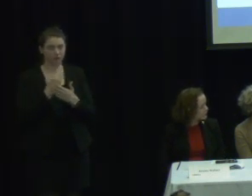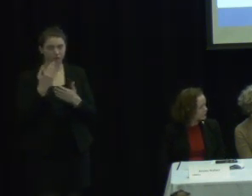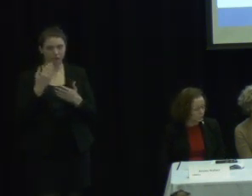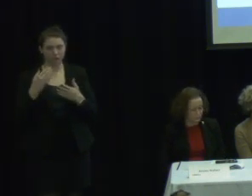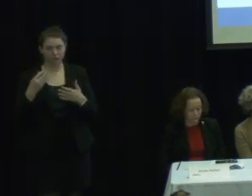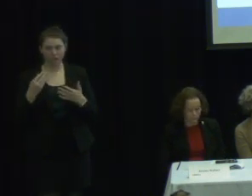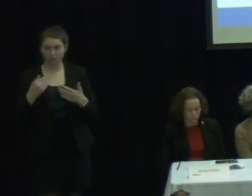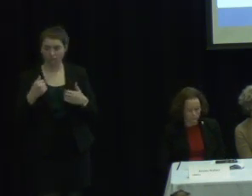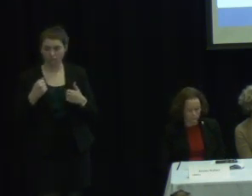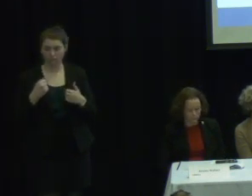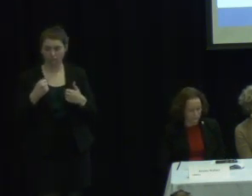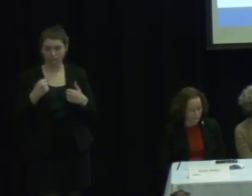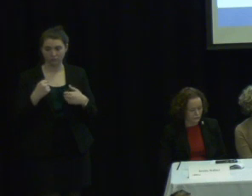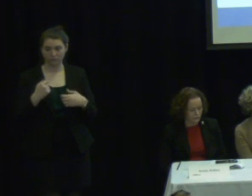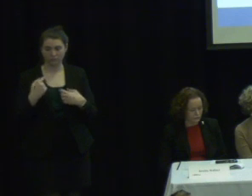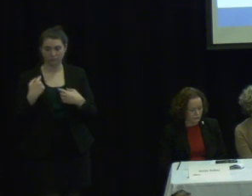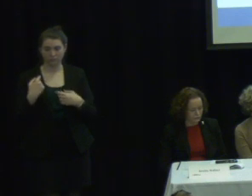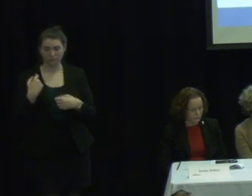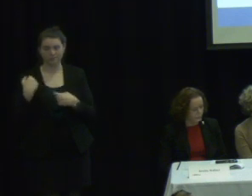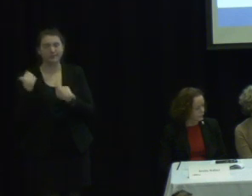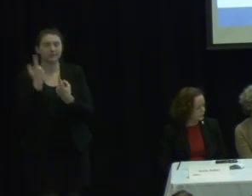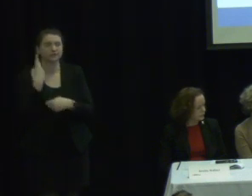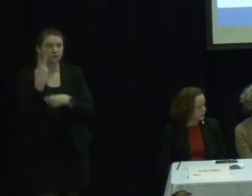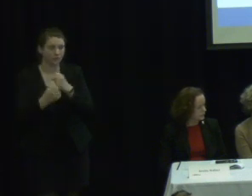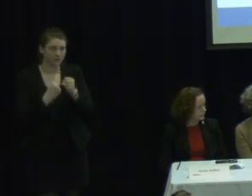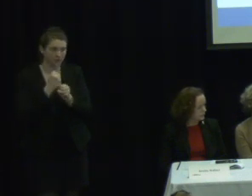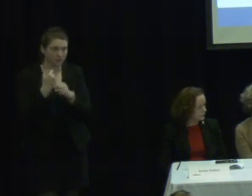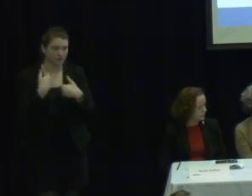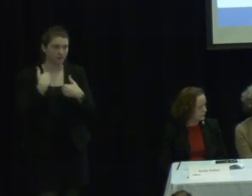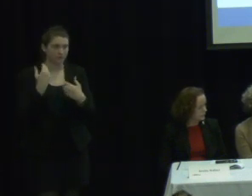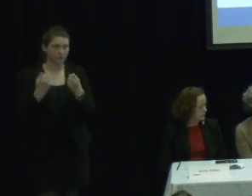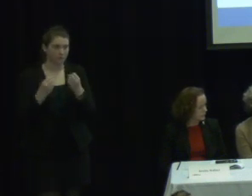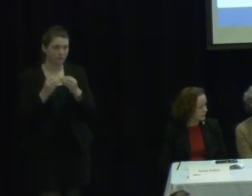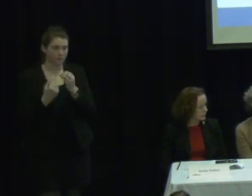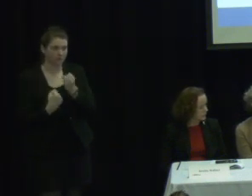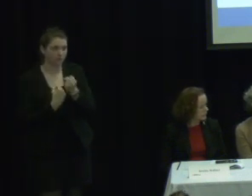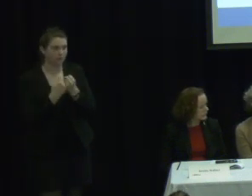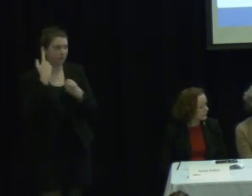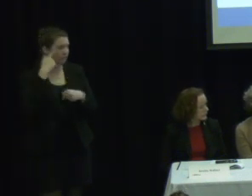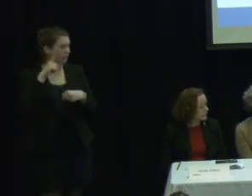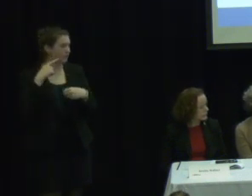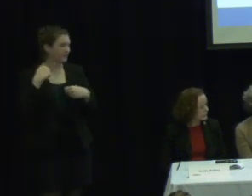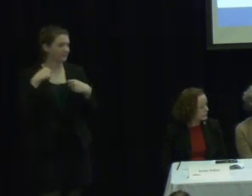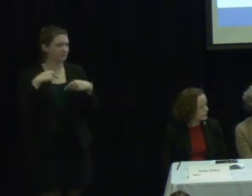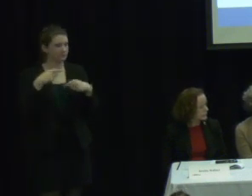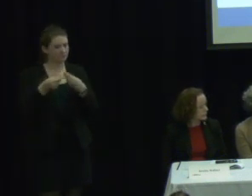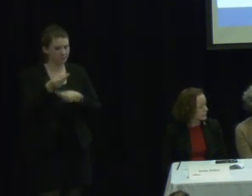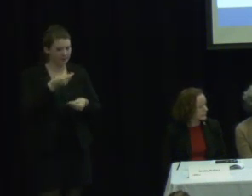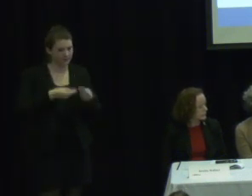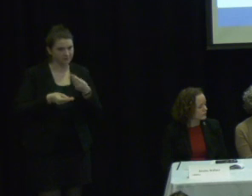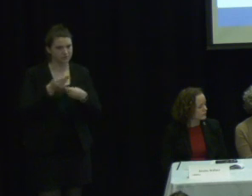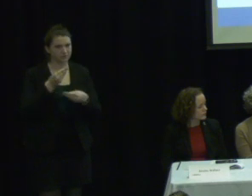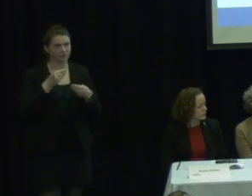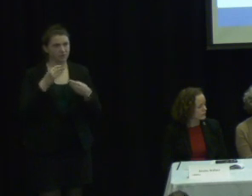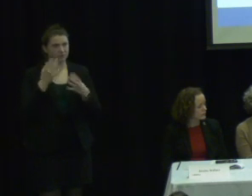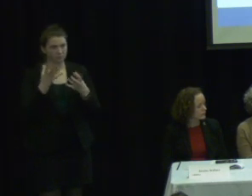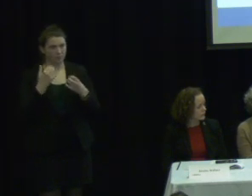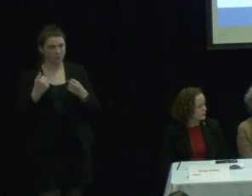programming, travel, things you know, to support and enhance our funding in that